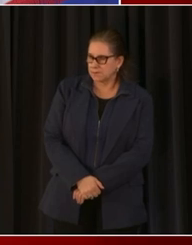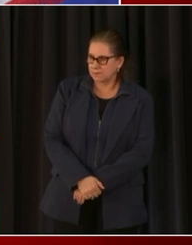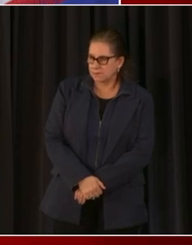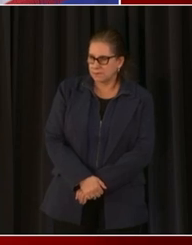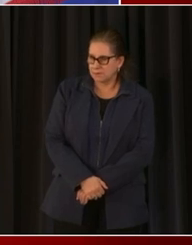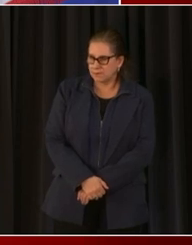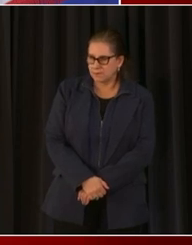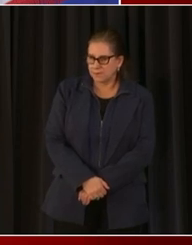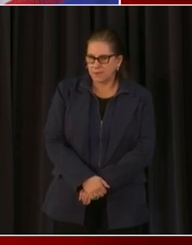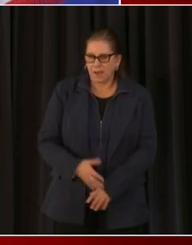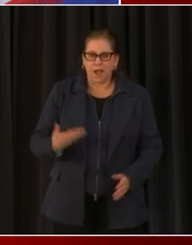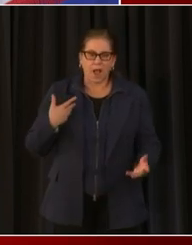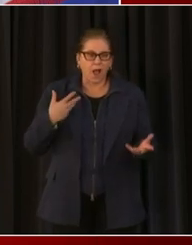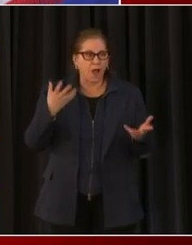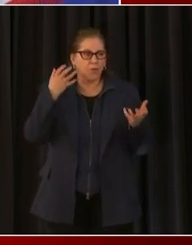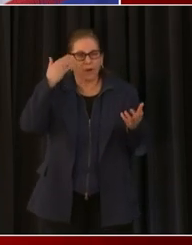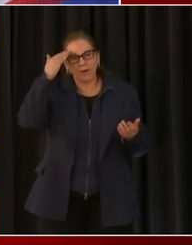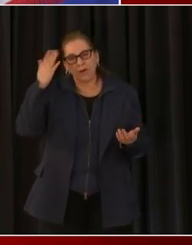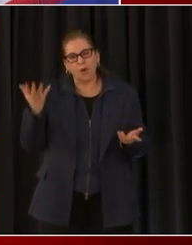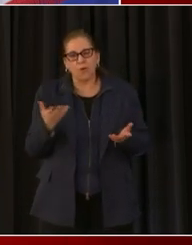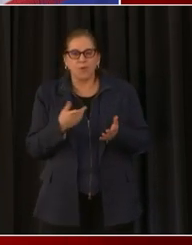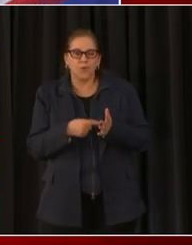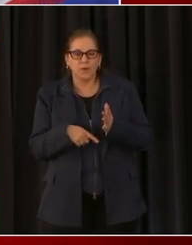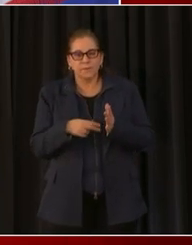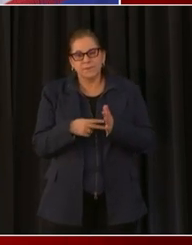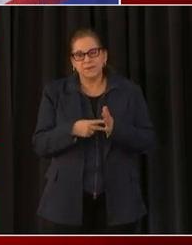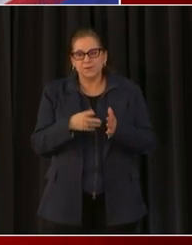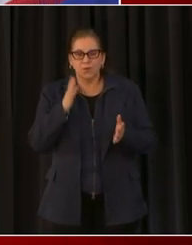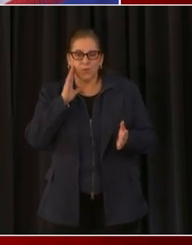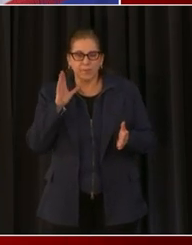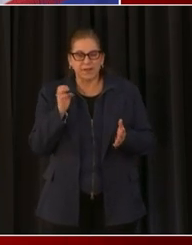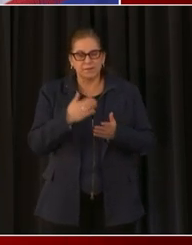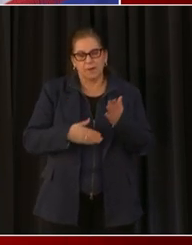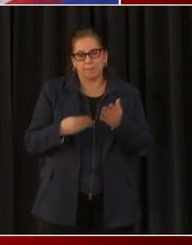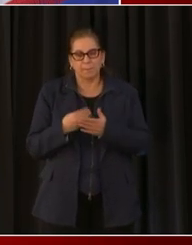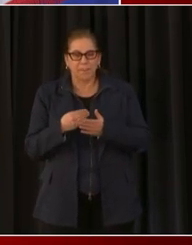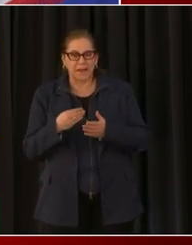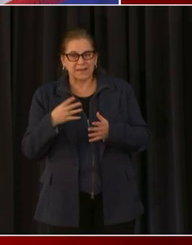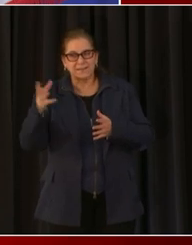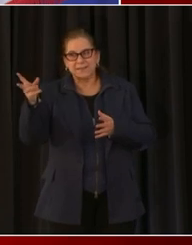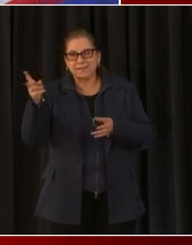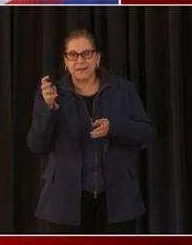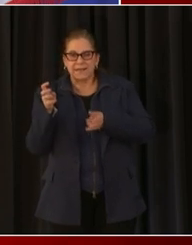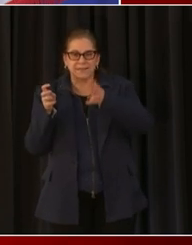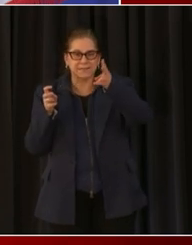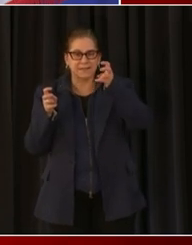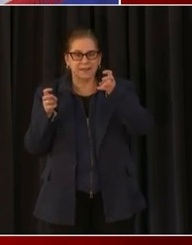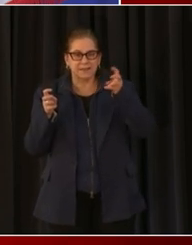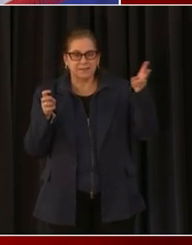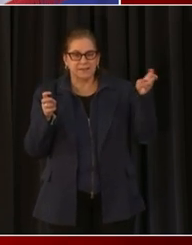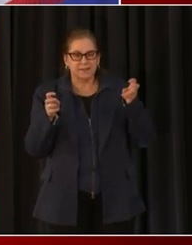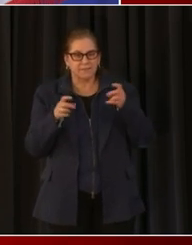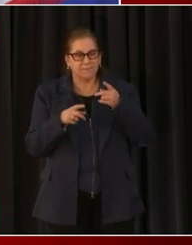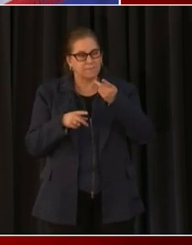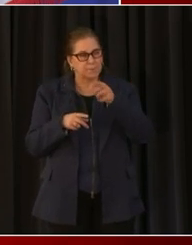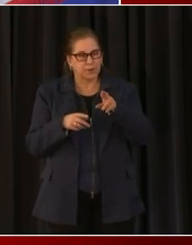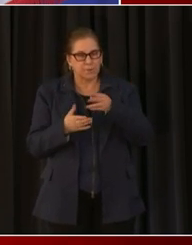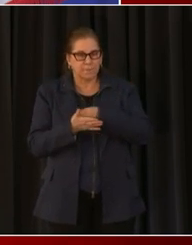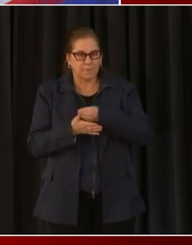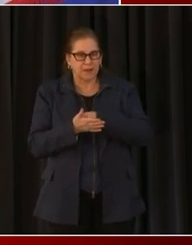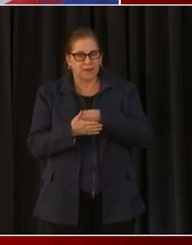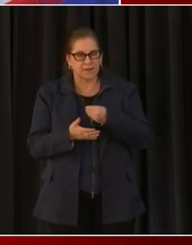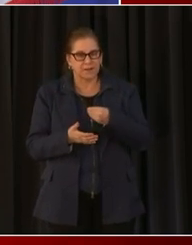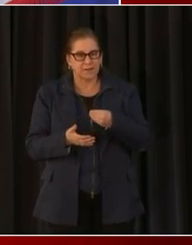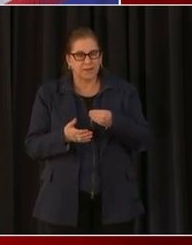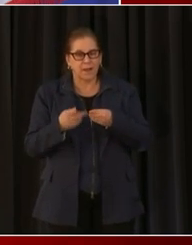I think that, meaning, I just want to know, I mean, so some of this will be taken from the per pupil funding, correct? Per